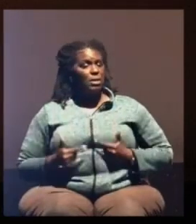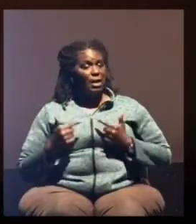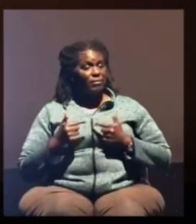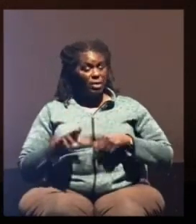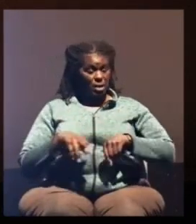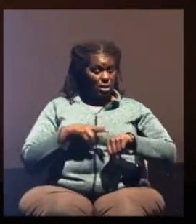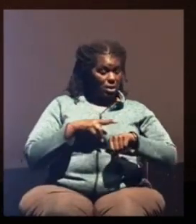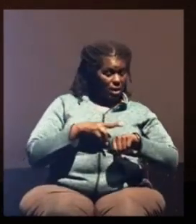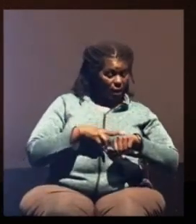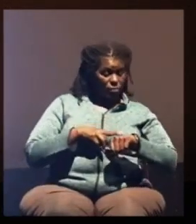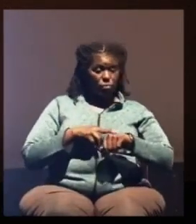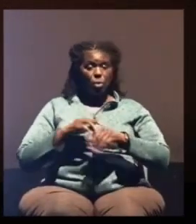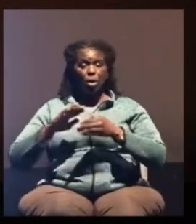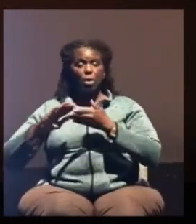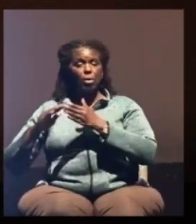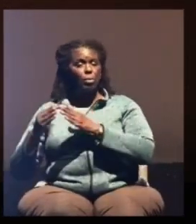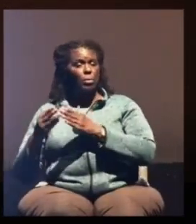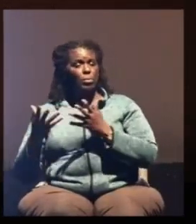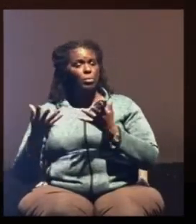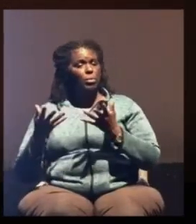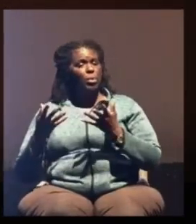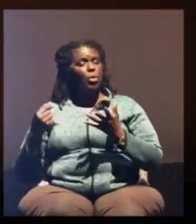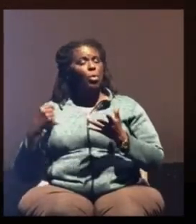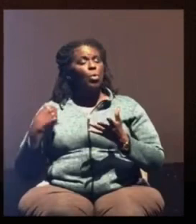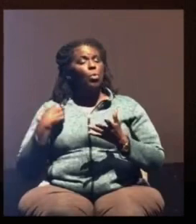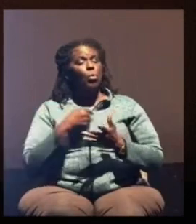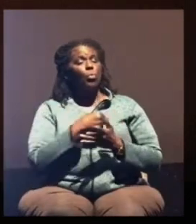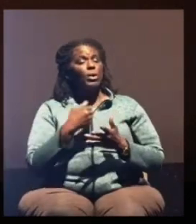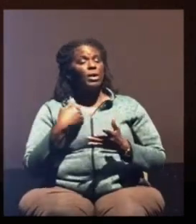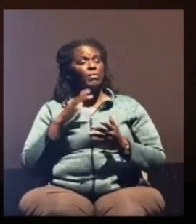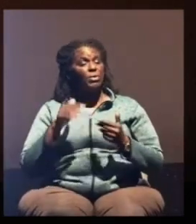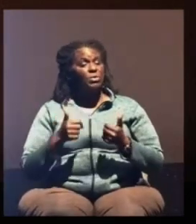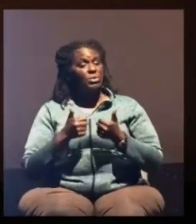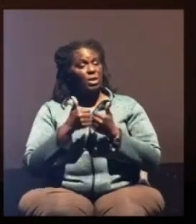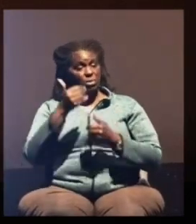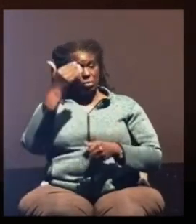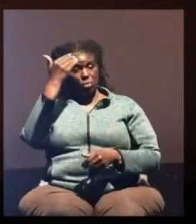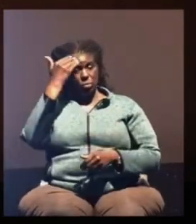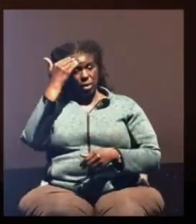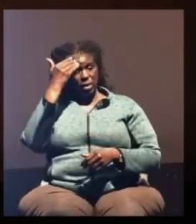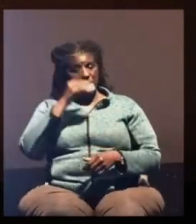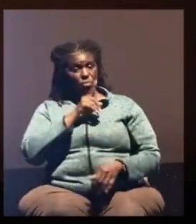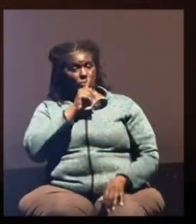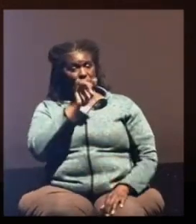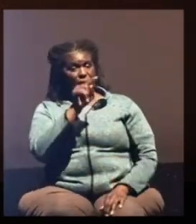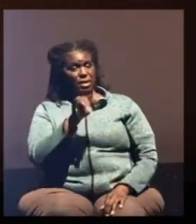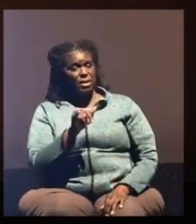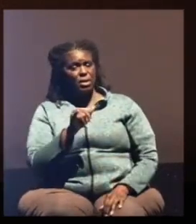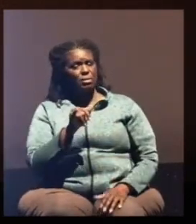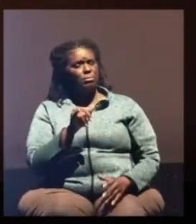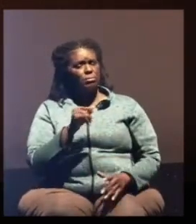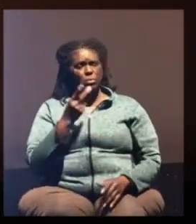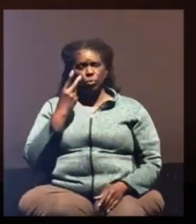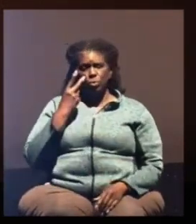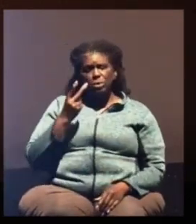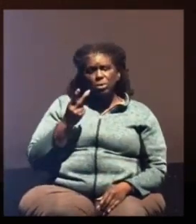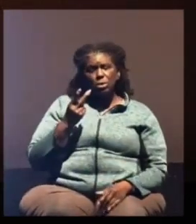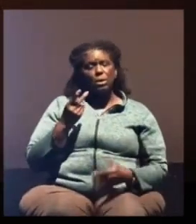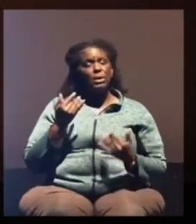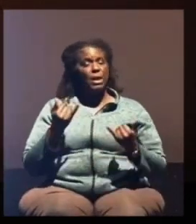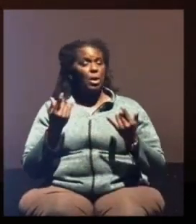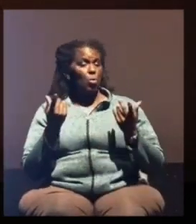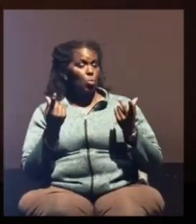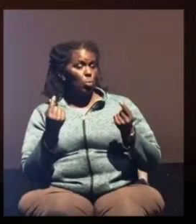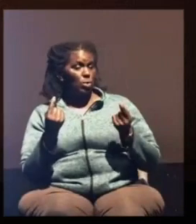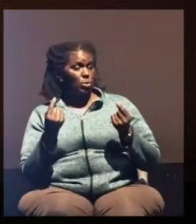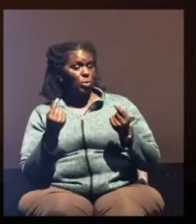there are the challenges of recognizing reality and doing something about it. And Deb and I will be talking, and Deb